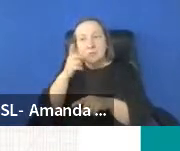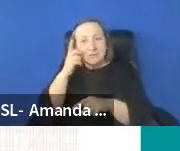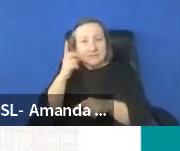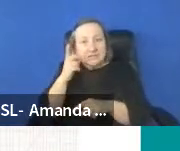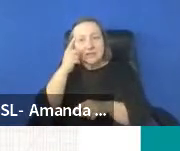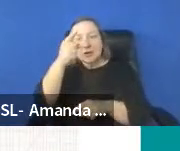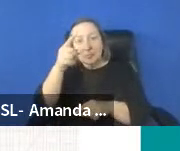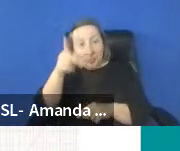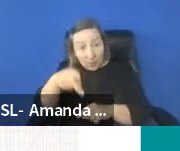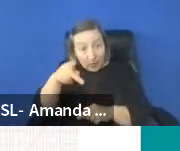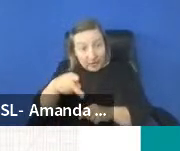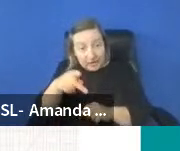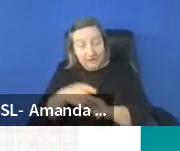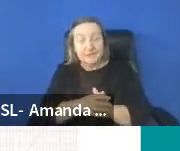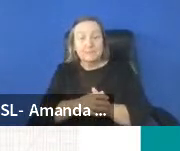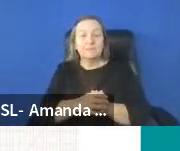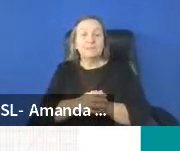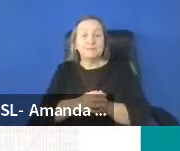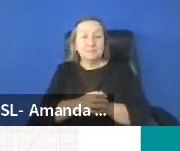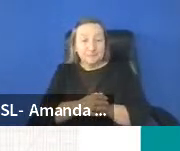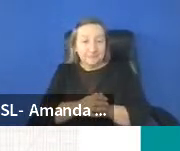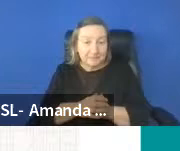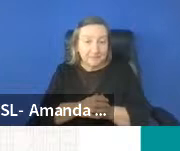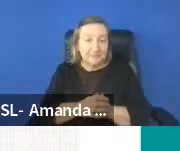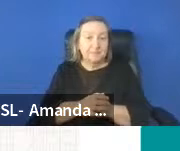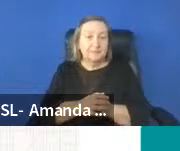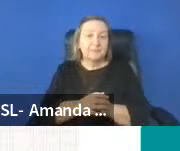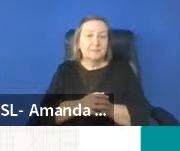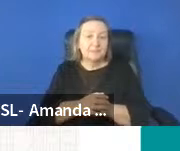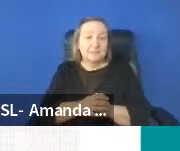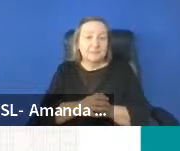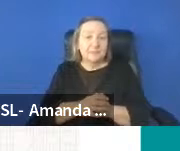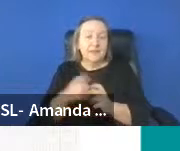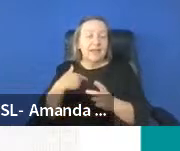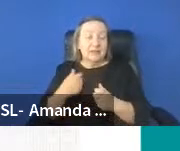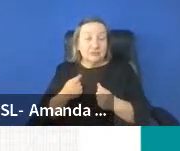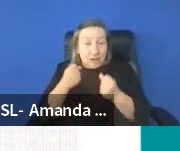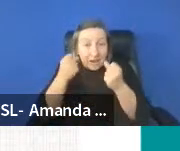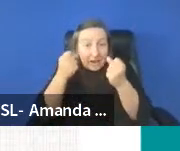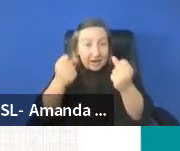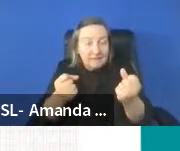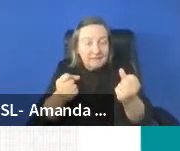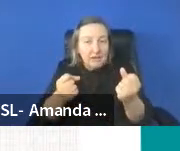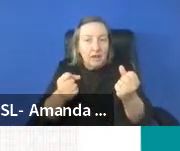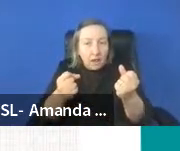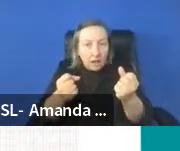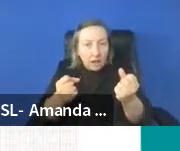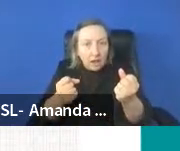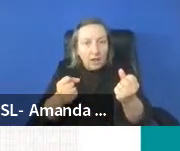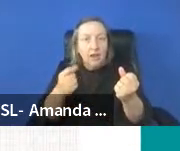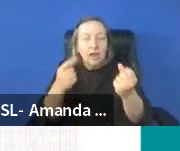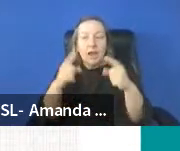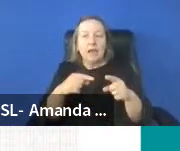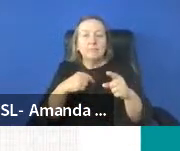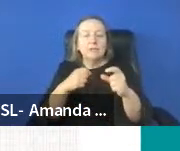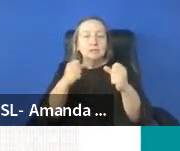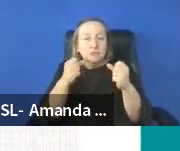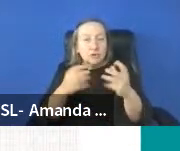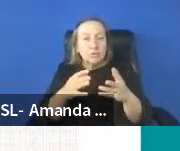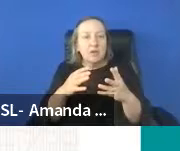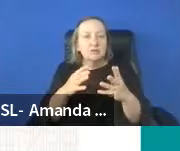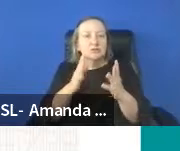in Portland, and I just have never ran into so much freeway